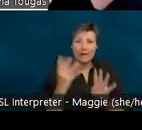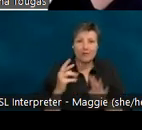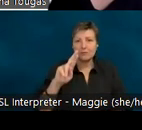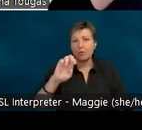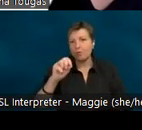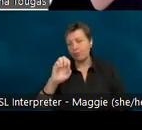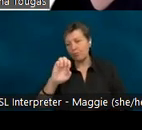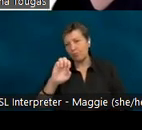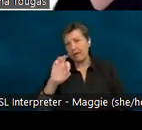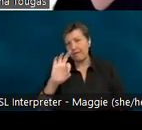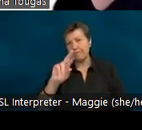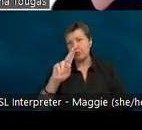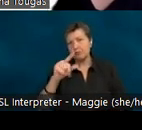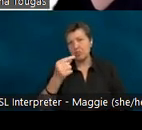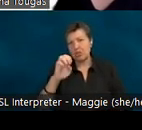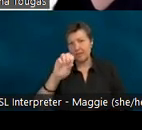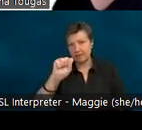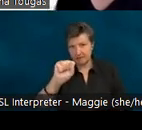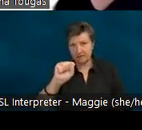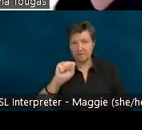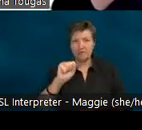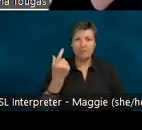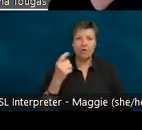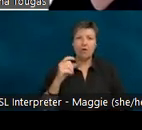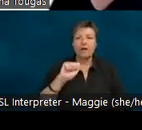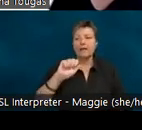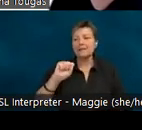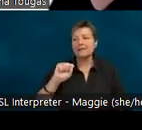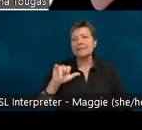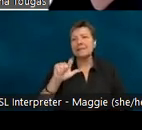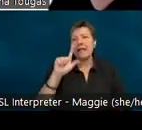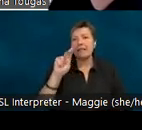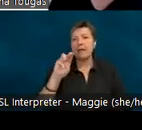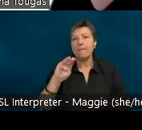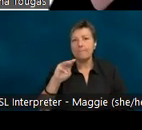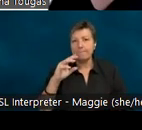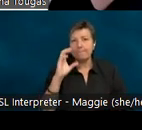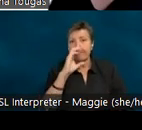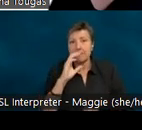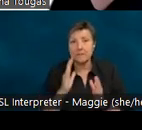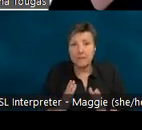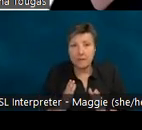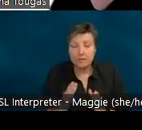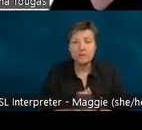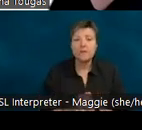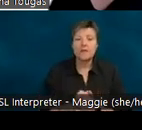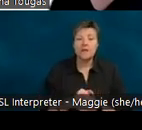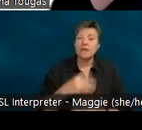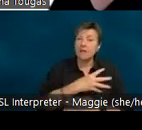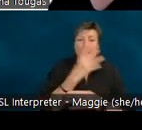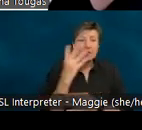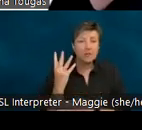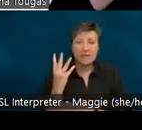seekers. So this is also true just generally for a lot of LGBTQ+ folks. So LGBTQ+ folks face extremely high levels